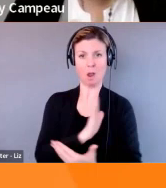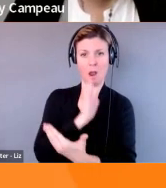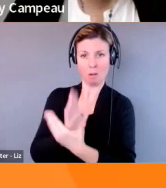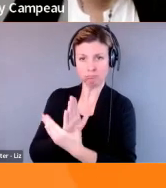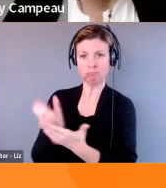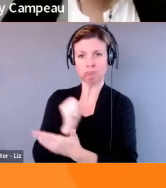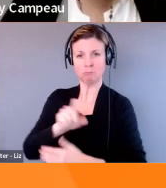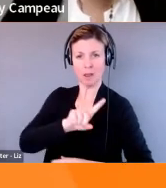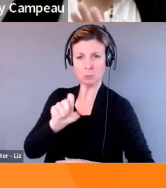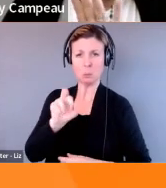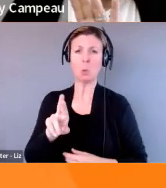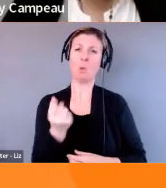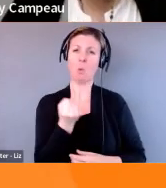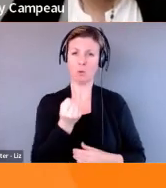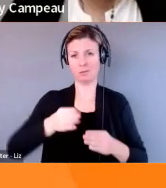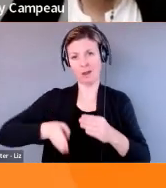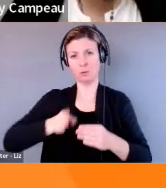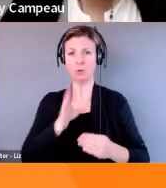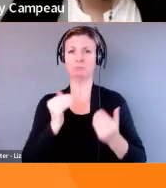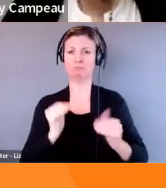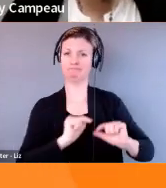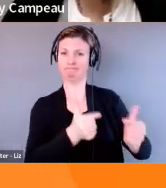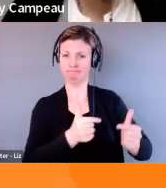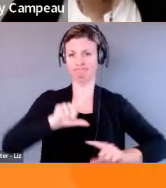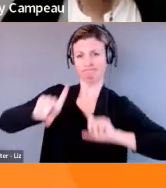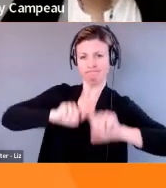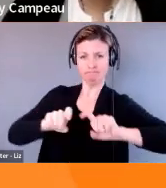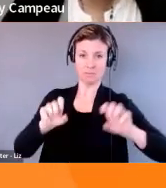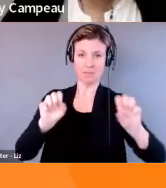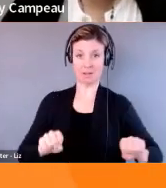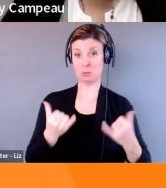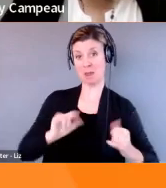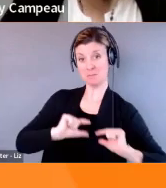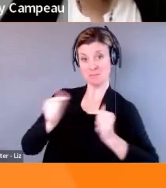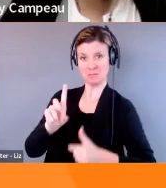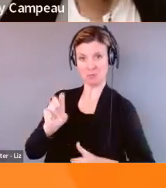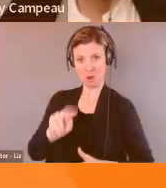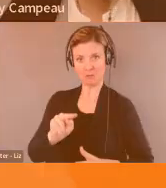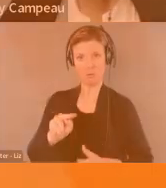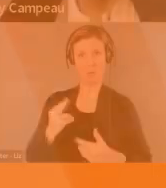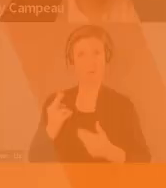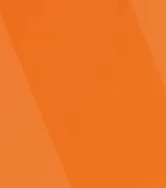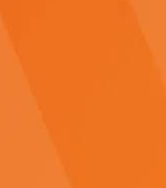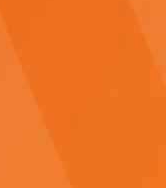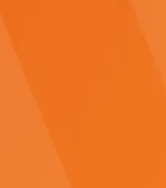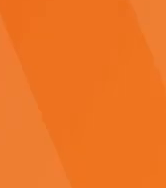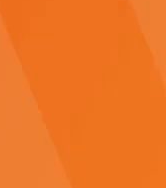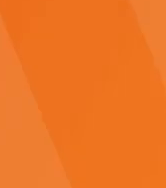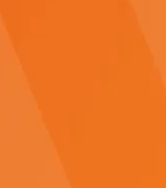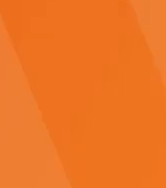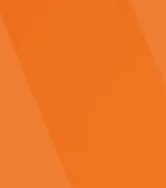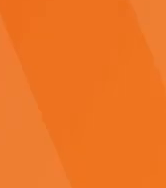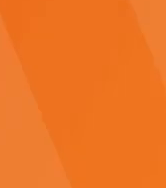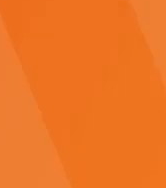time allows. So I'm going to pass things over to Don. I wish you a wonderful hour. The session will last about 60 minutes